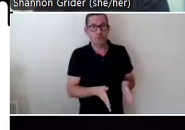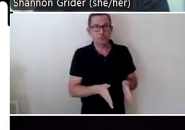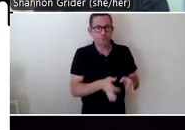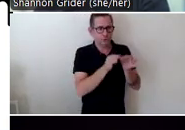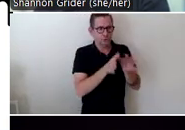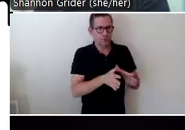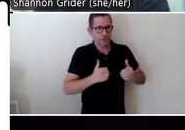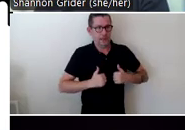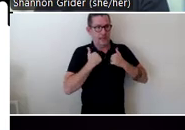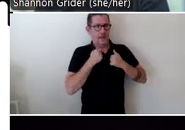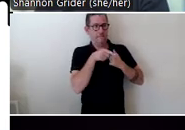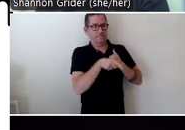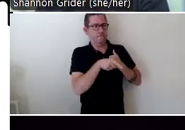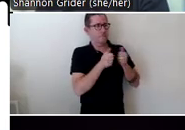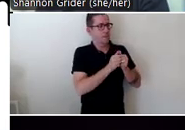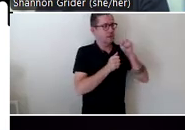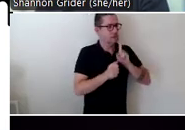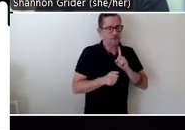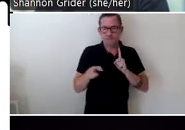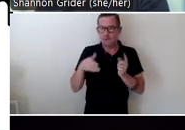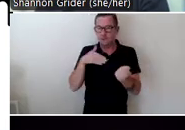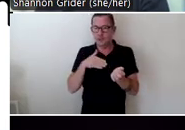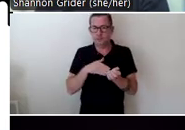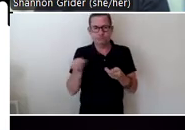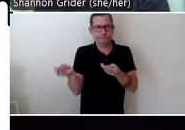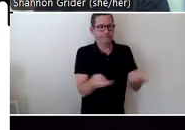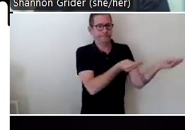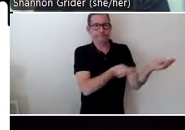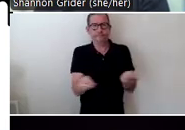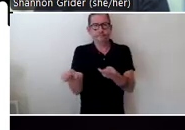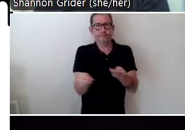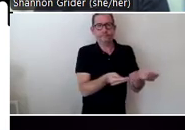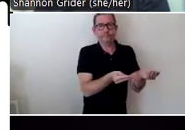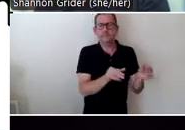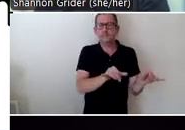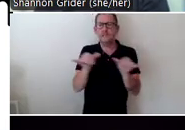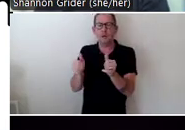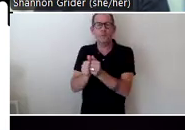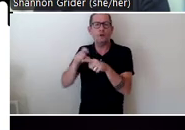that interpreter facilitates my phone call to the hearing person.